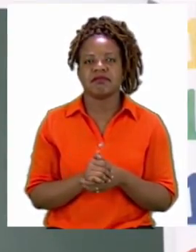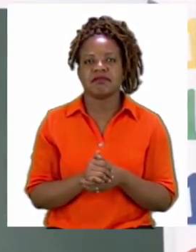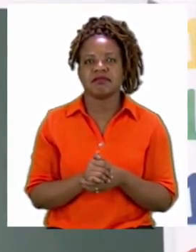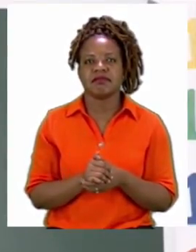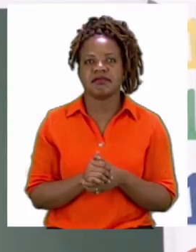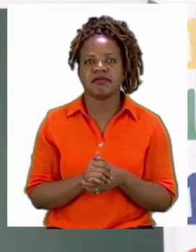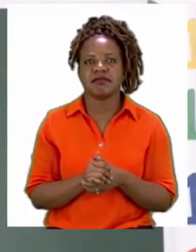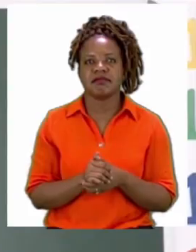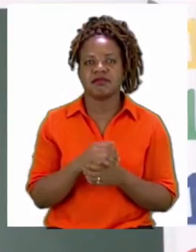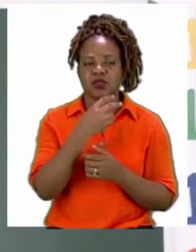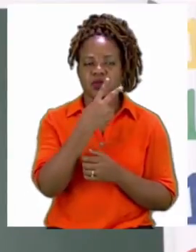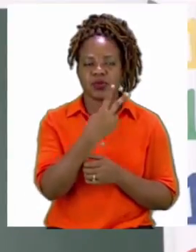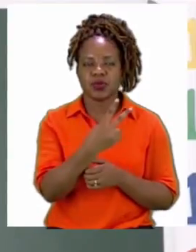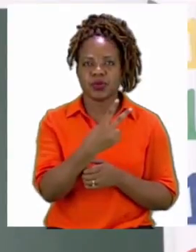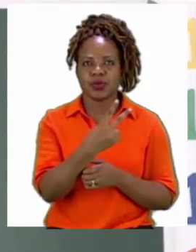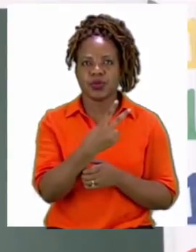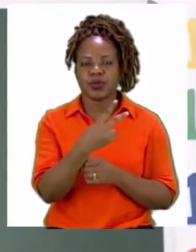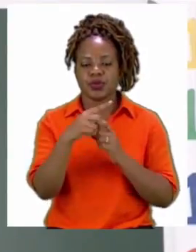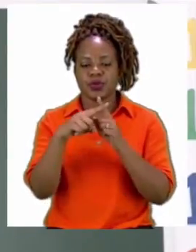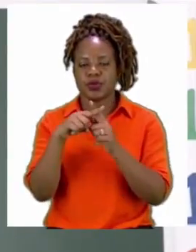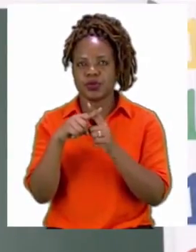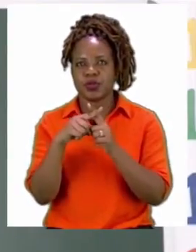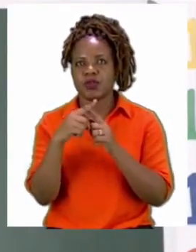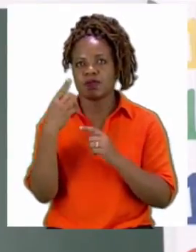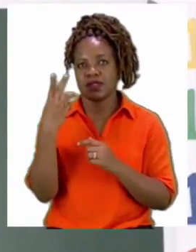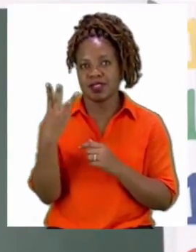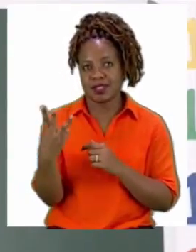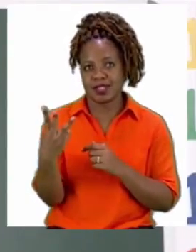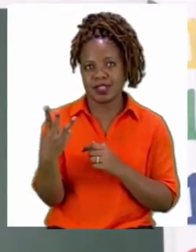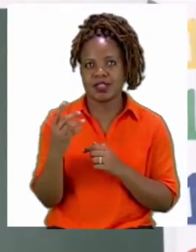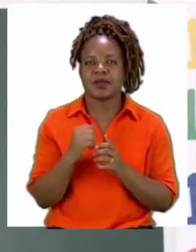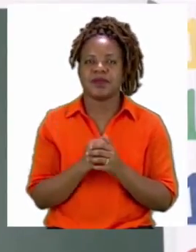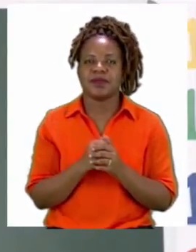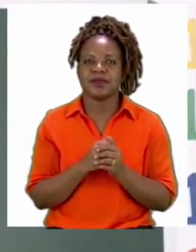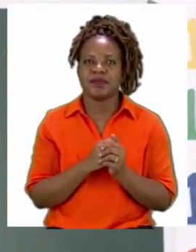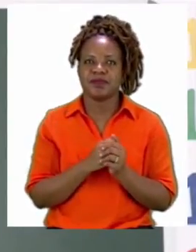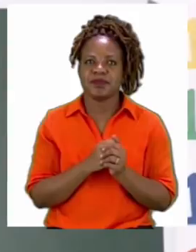put 2 sets of 3